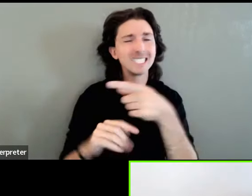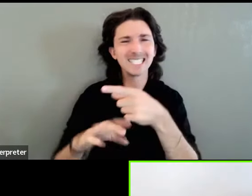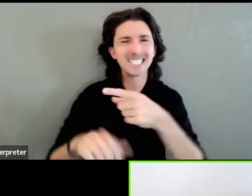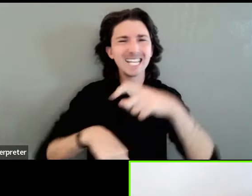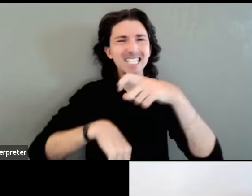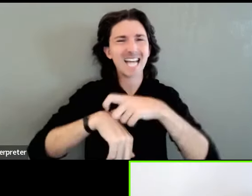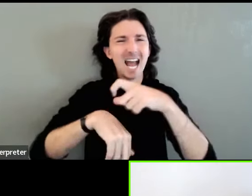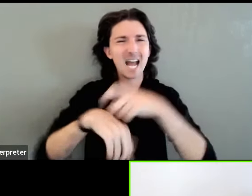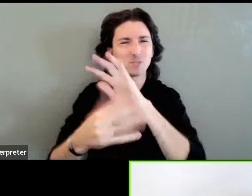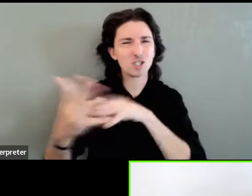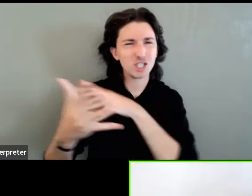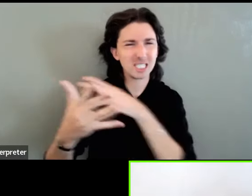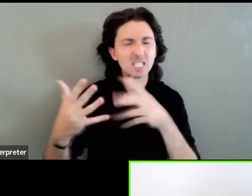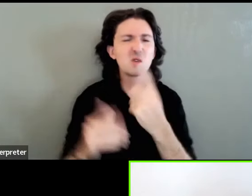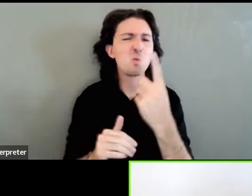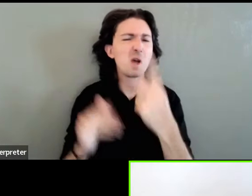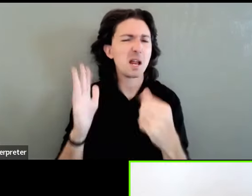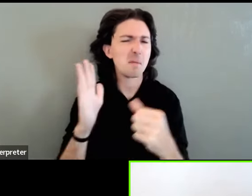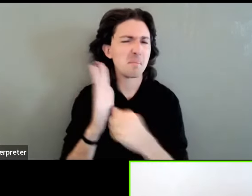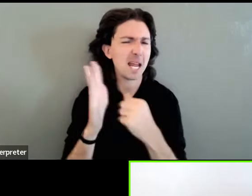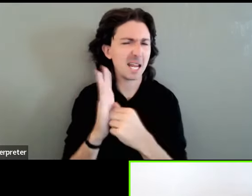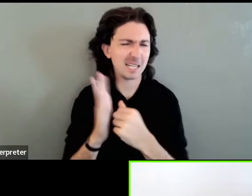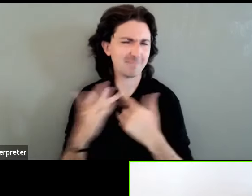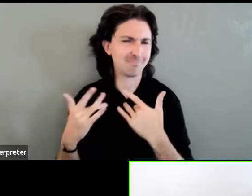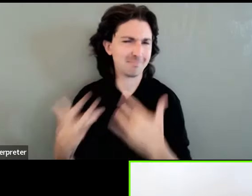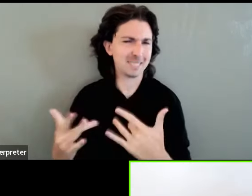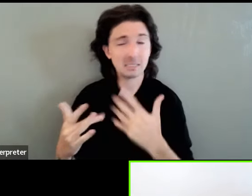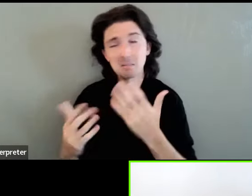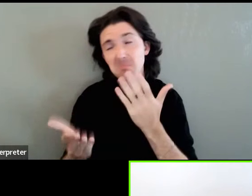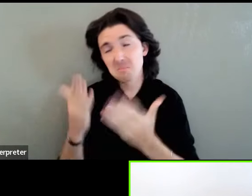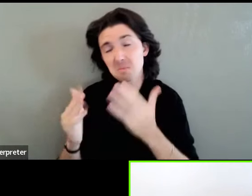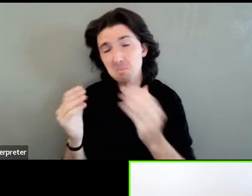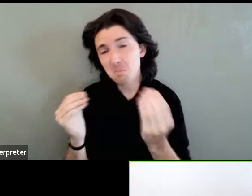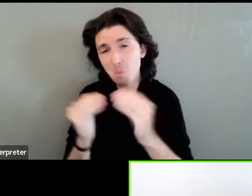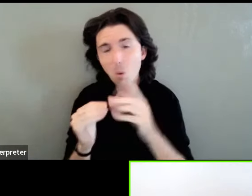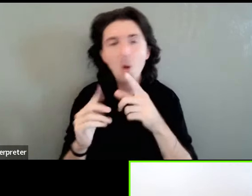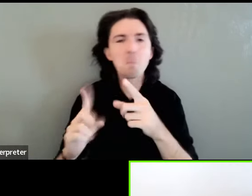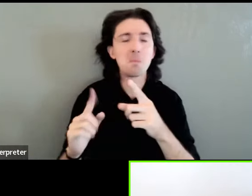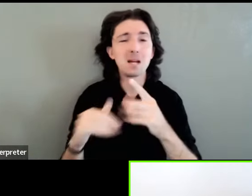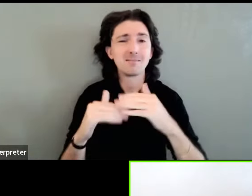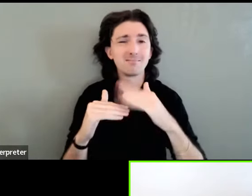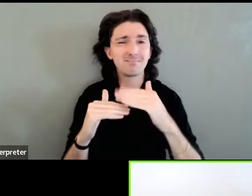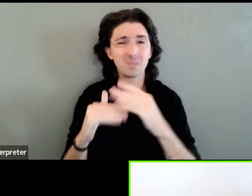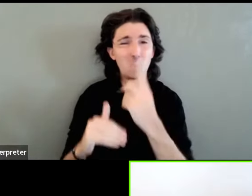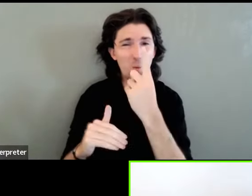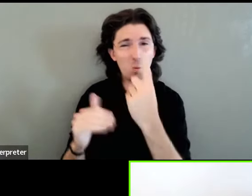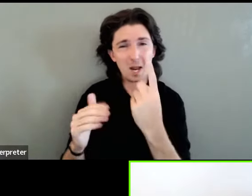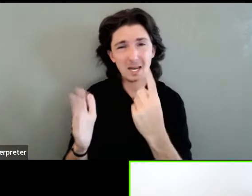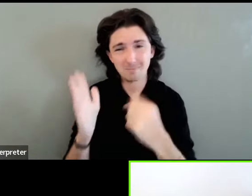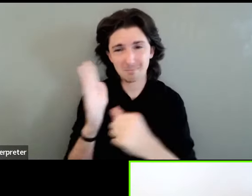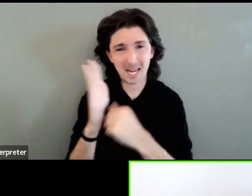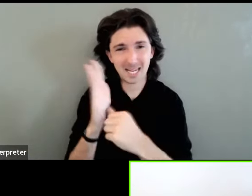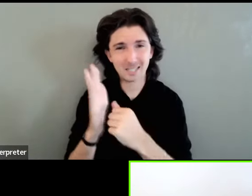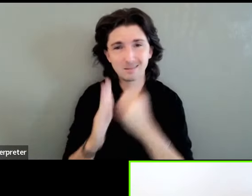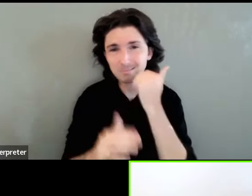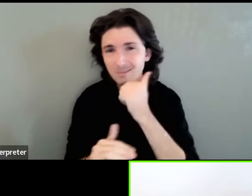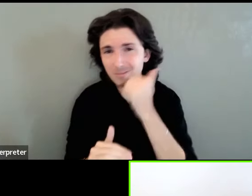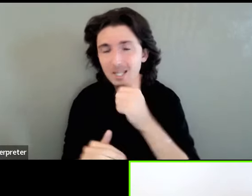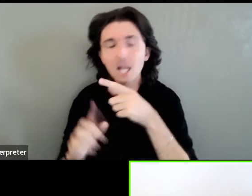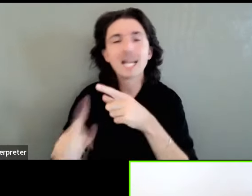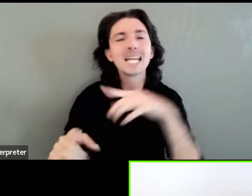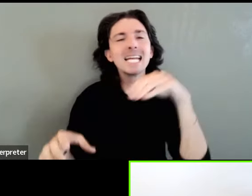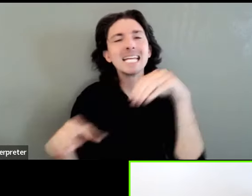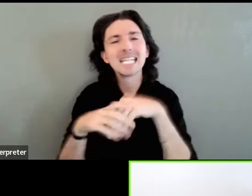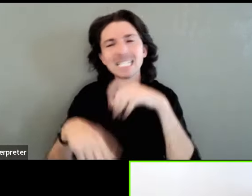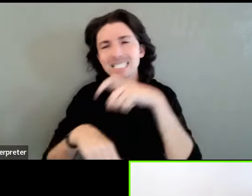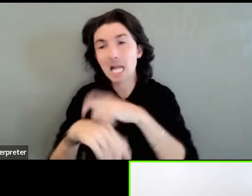It's one page or sometimes more pages, but at least one page per day, where there's a line for each performer that lists their in times, out times. It